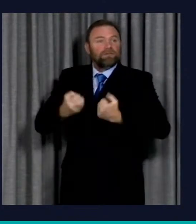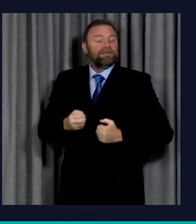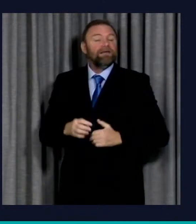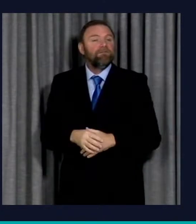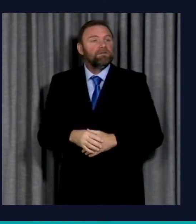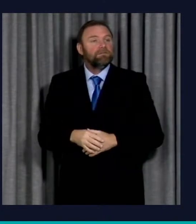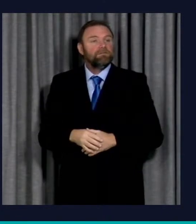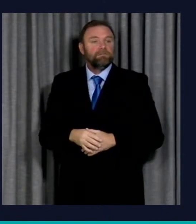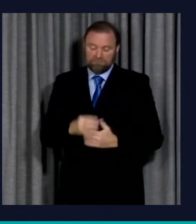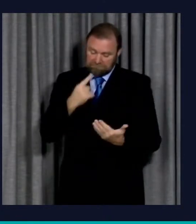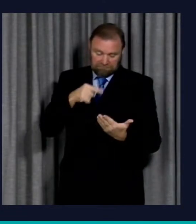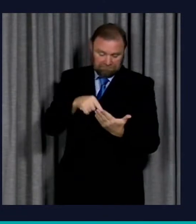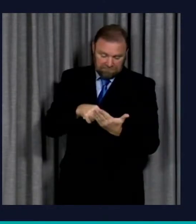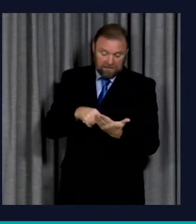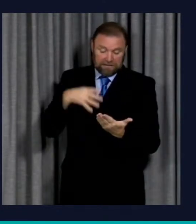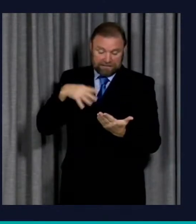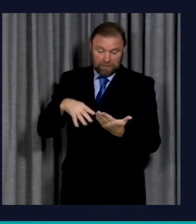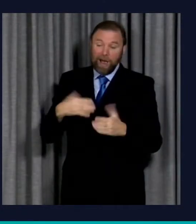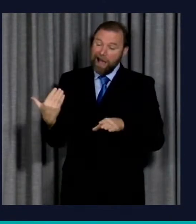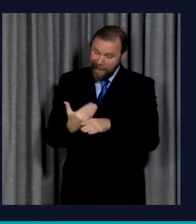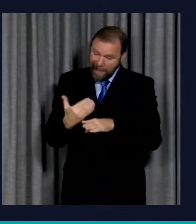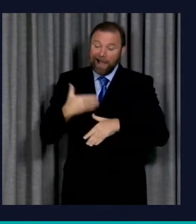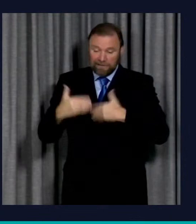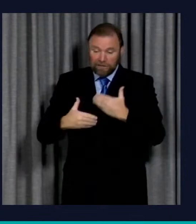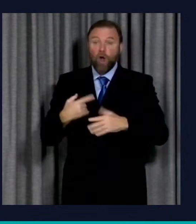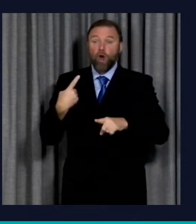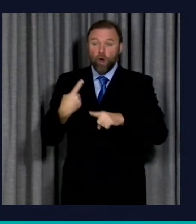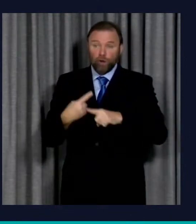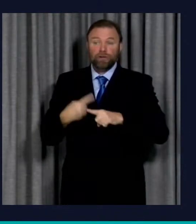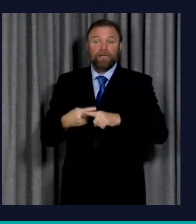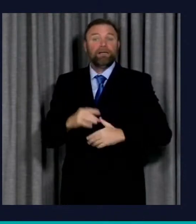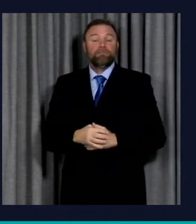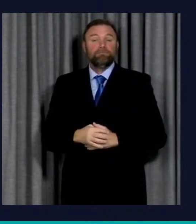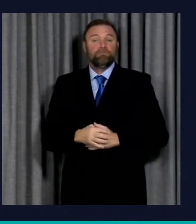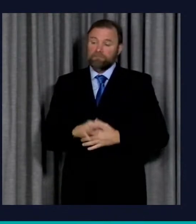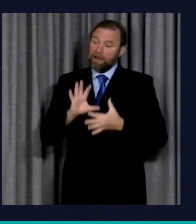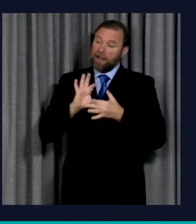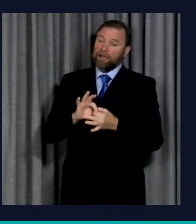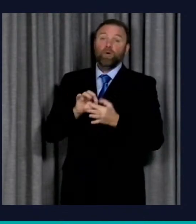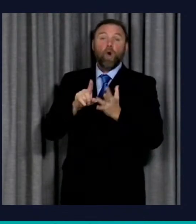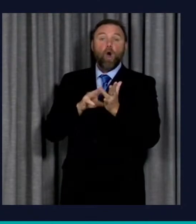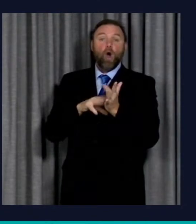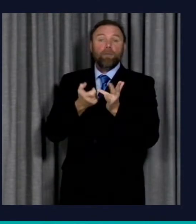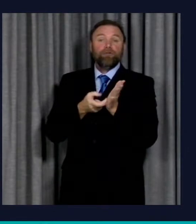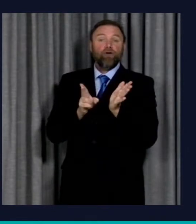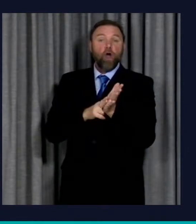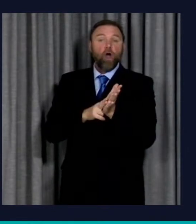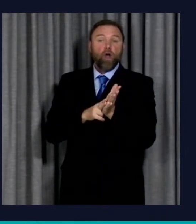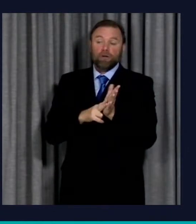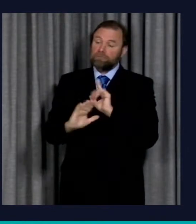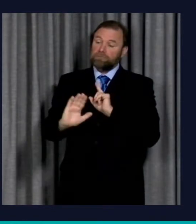act urgently in the light of the Omicron wave that is coming our way and is already